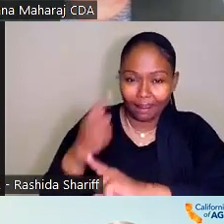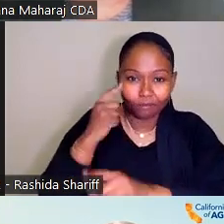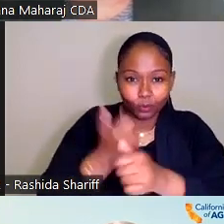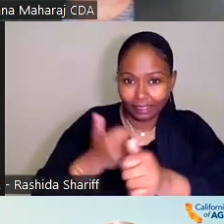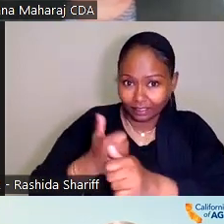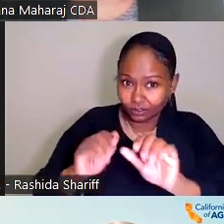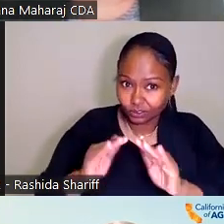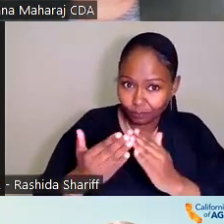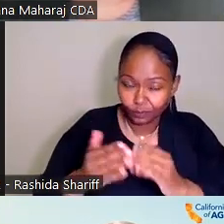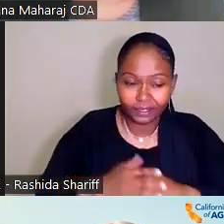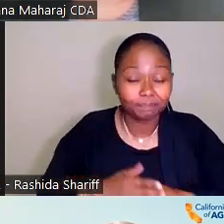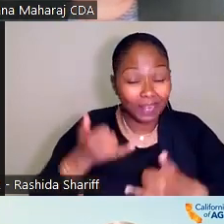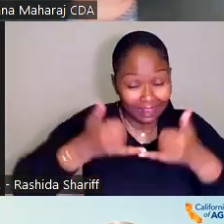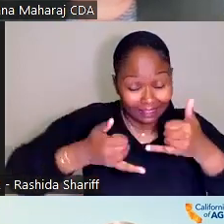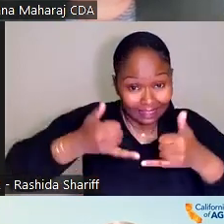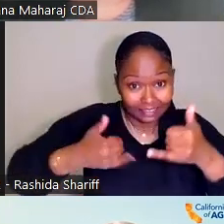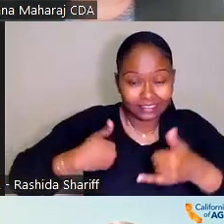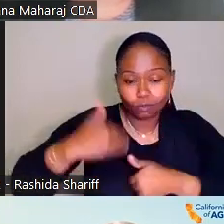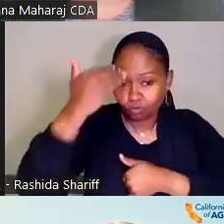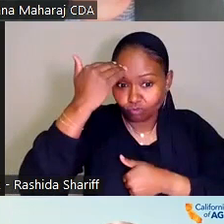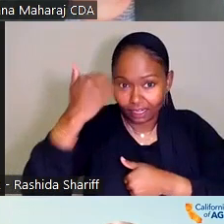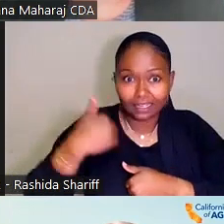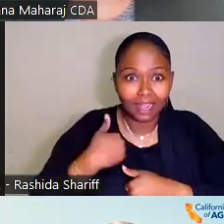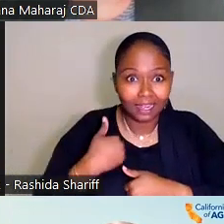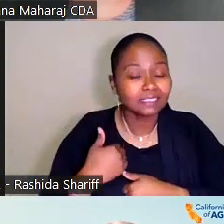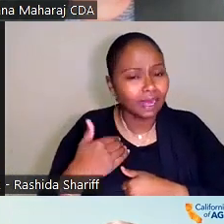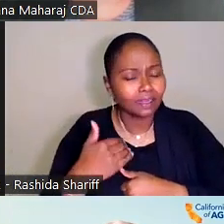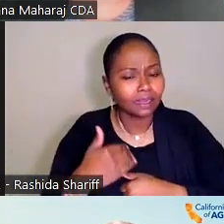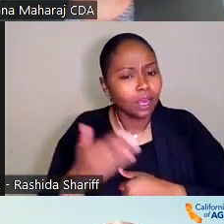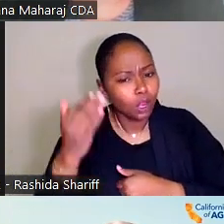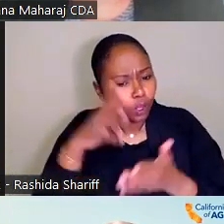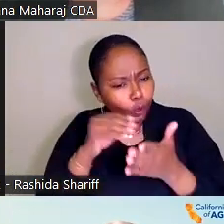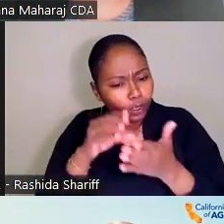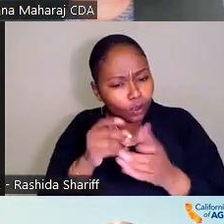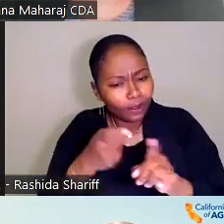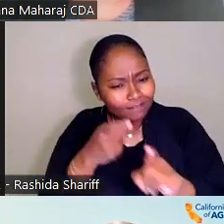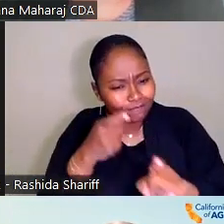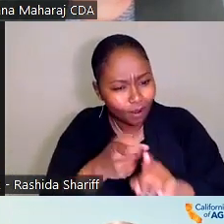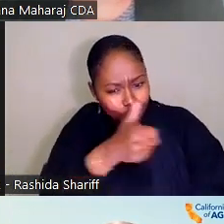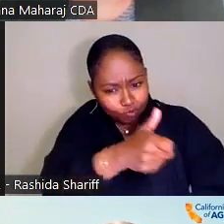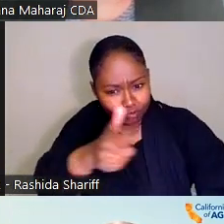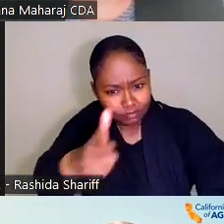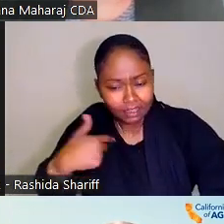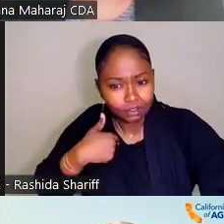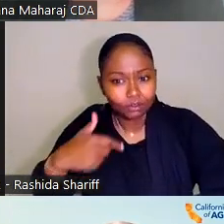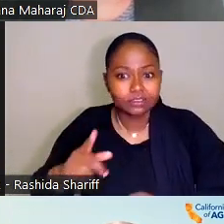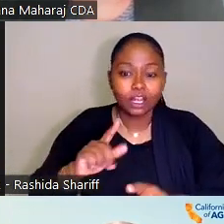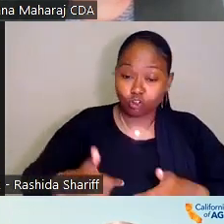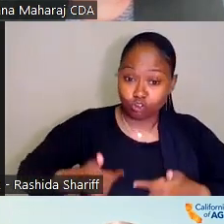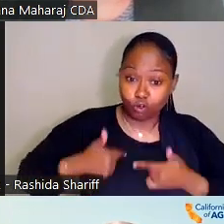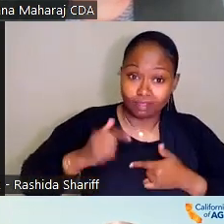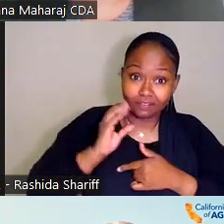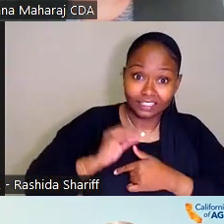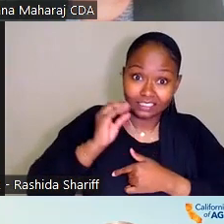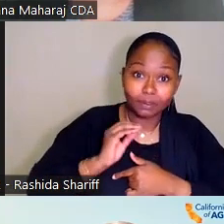Lastly, we recognize the importance of hearing directly from older adults and adults living with disabilities. Their lived experiences should always be the center as we